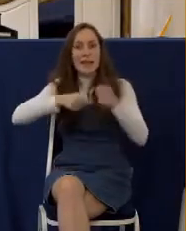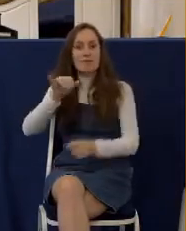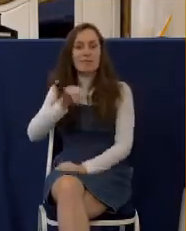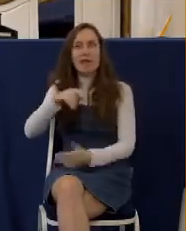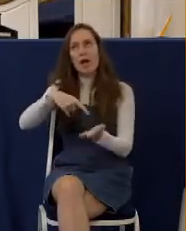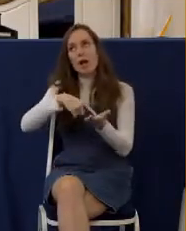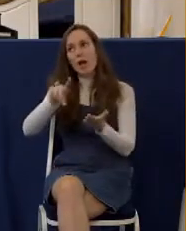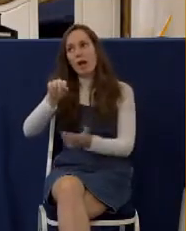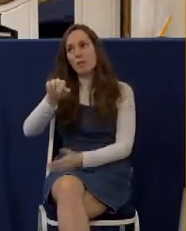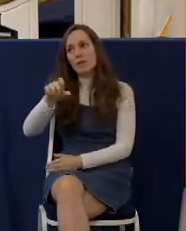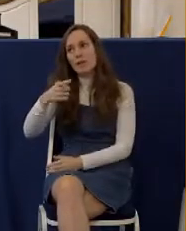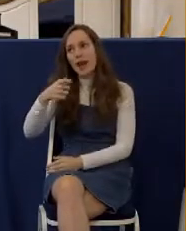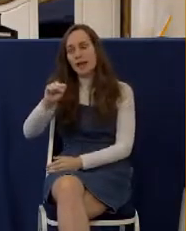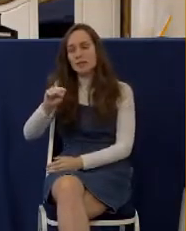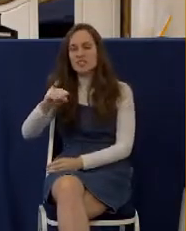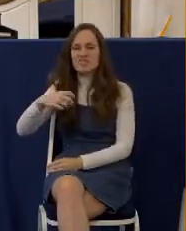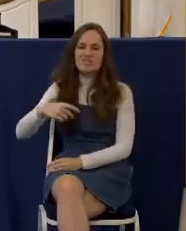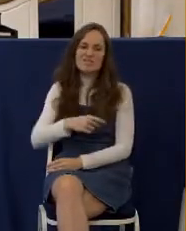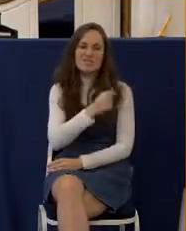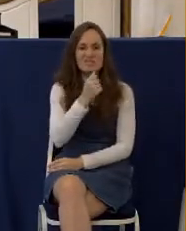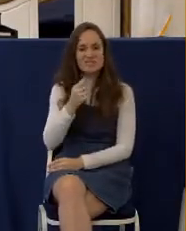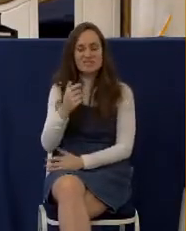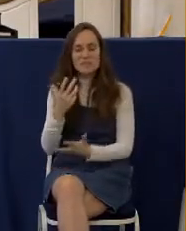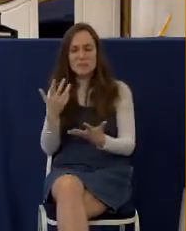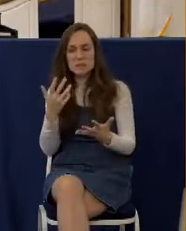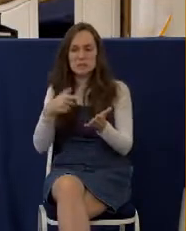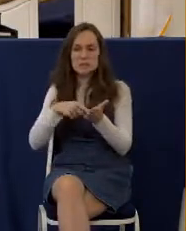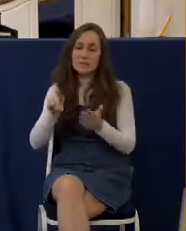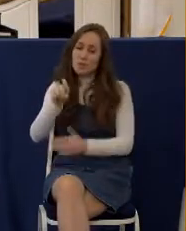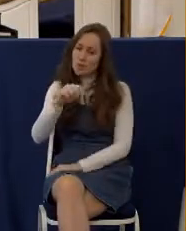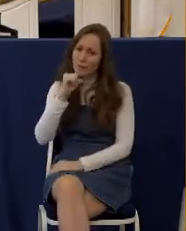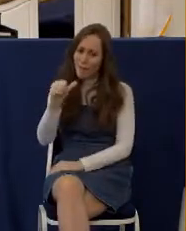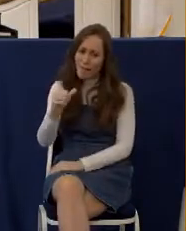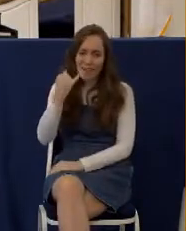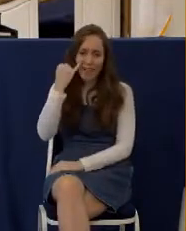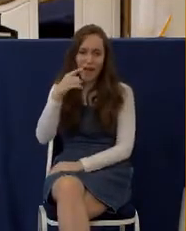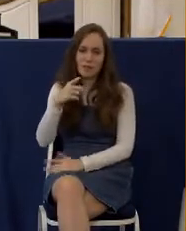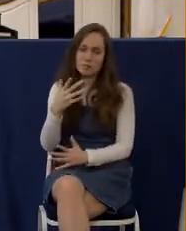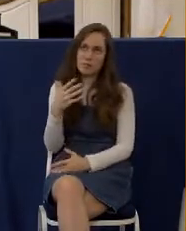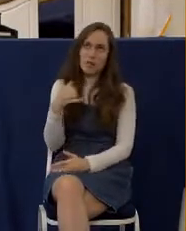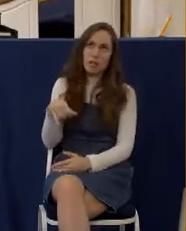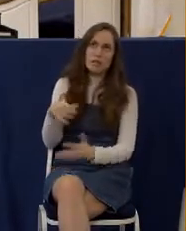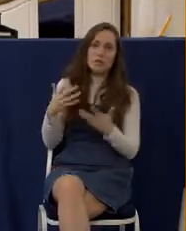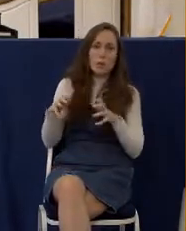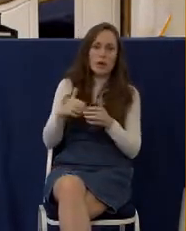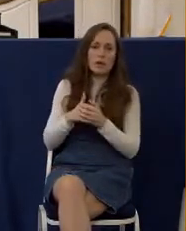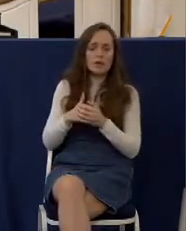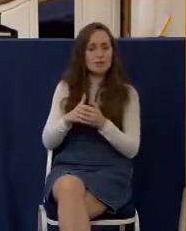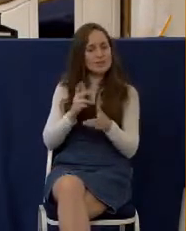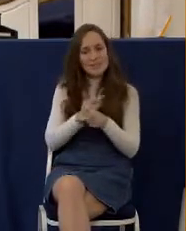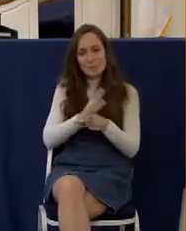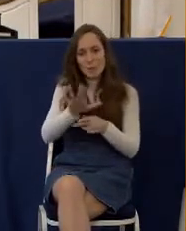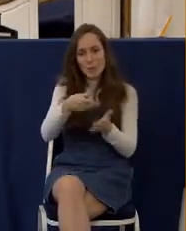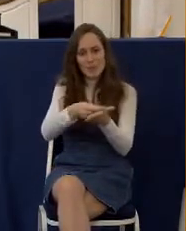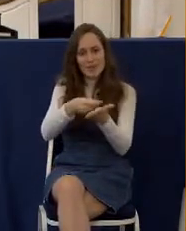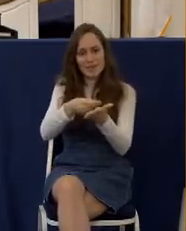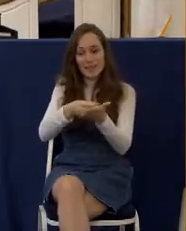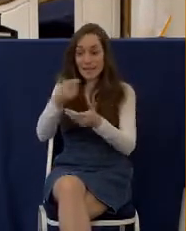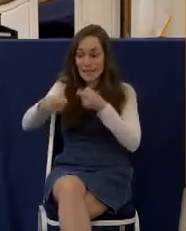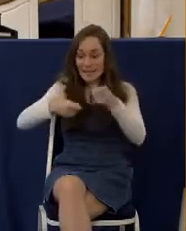shouldn't do it. If there's any reluctance on your part, man, just keep it. This is supposed to be an act of worship that comes from a